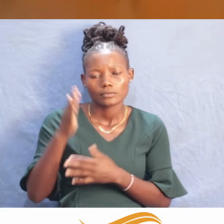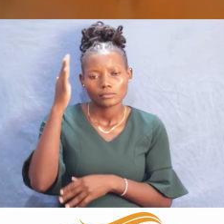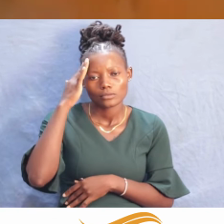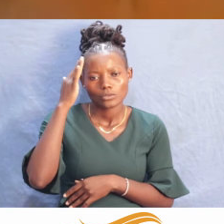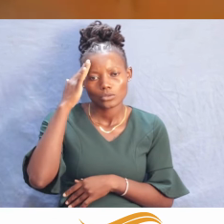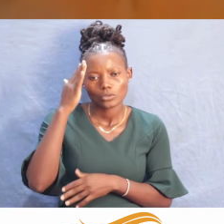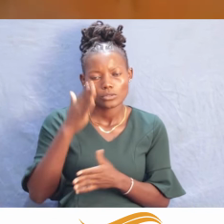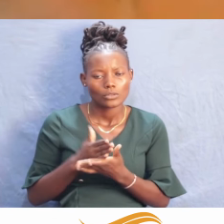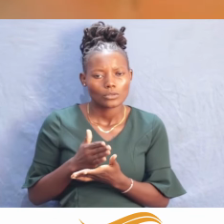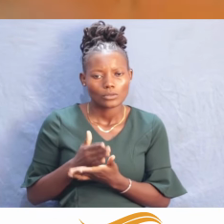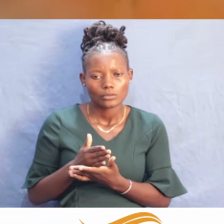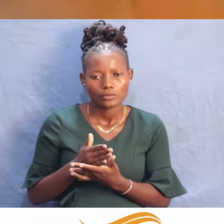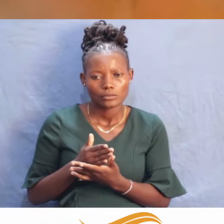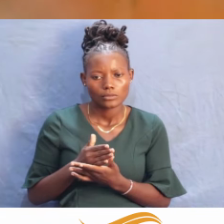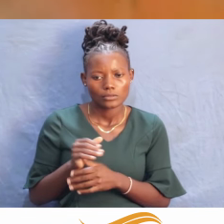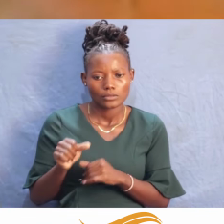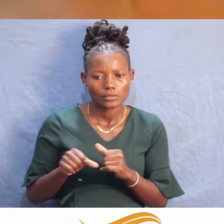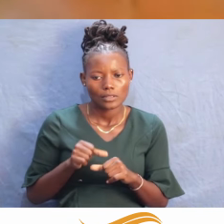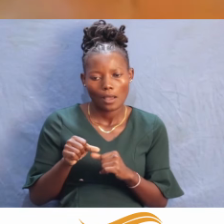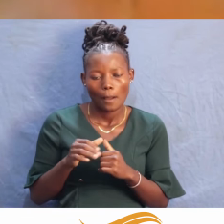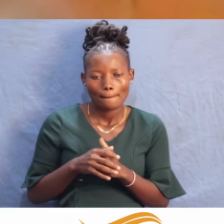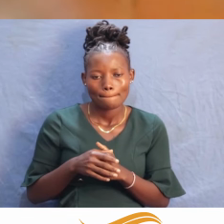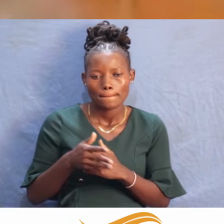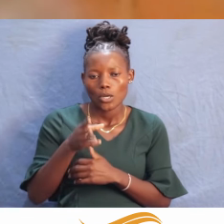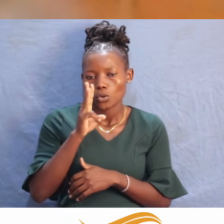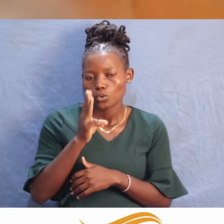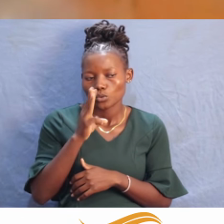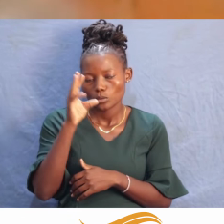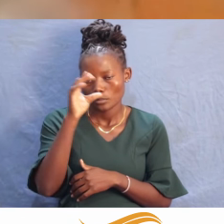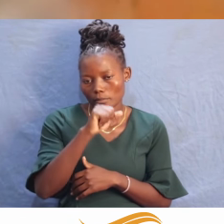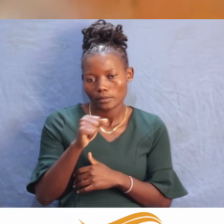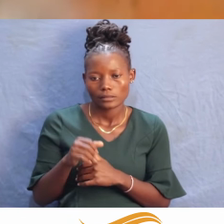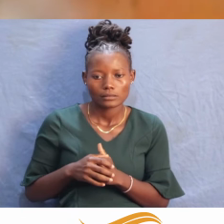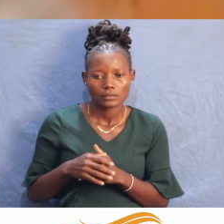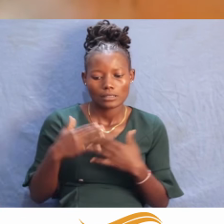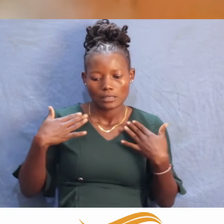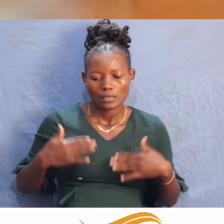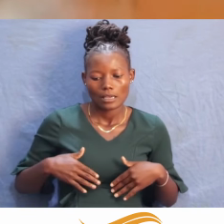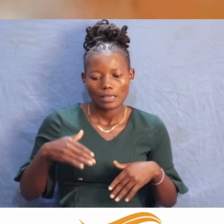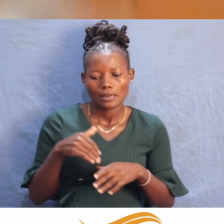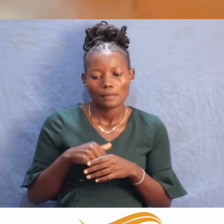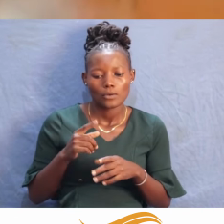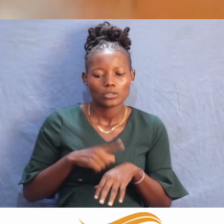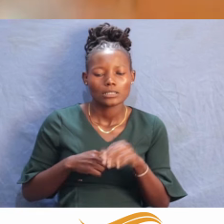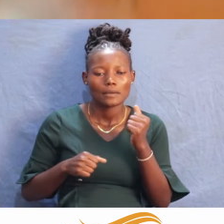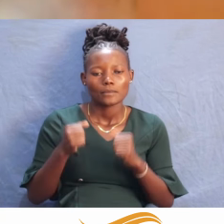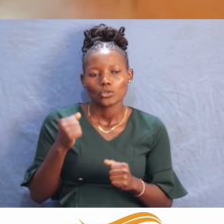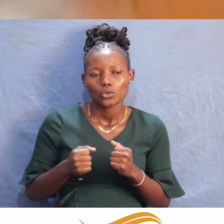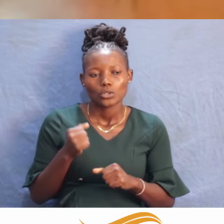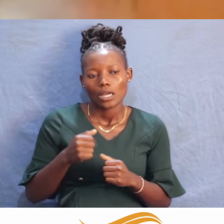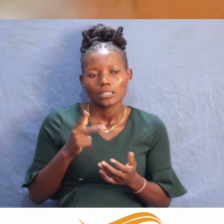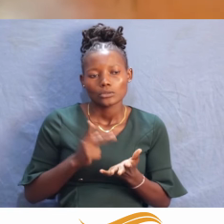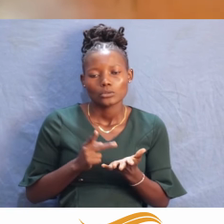There's two schools of thought about hydration. One is the traditional, you hydrate well and you run, you keep